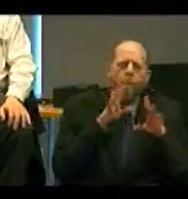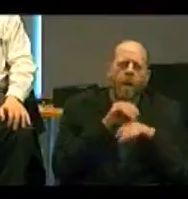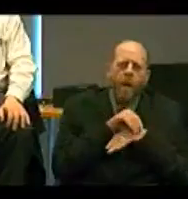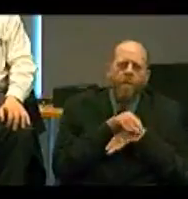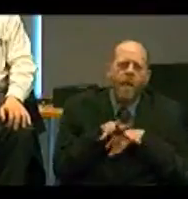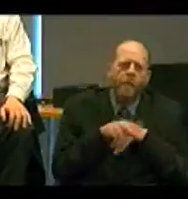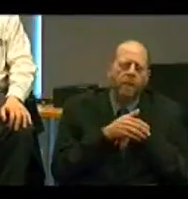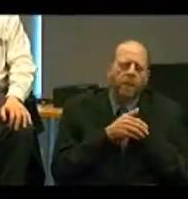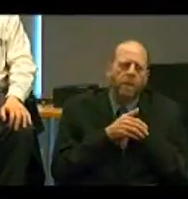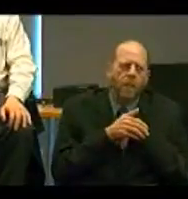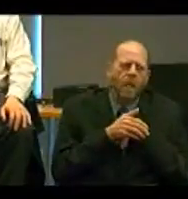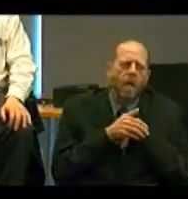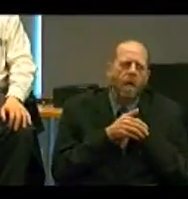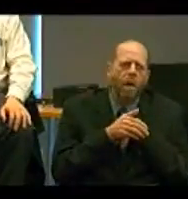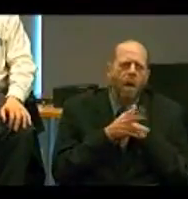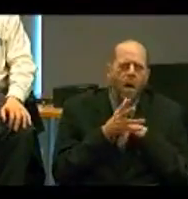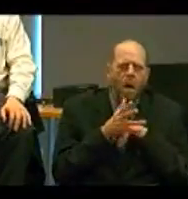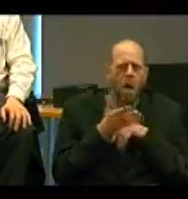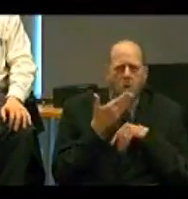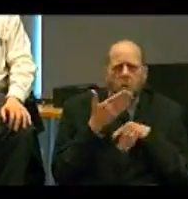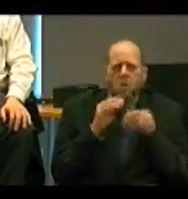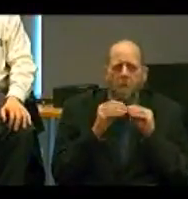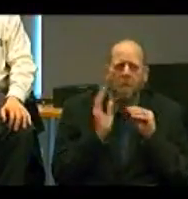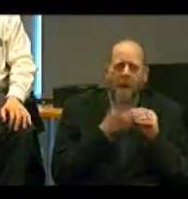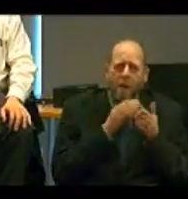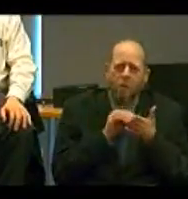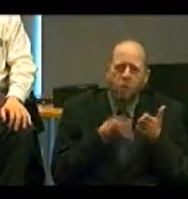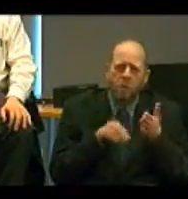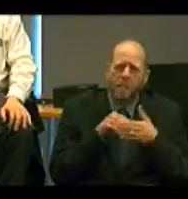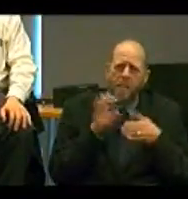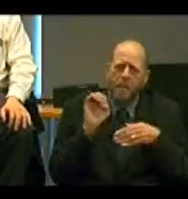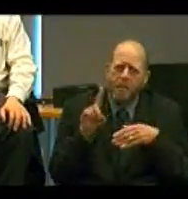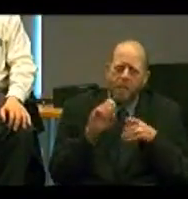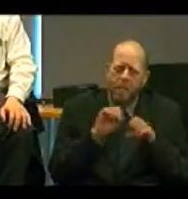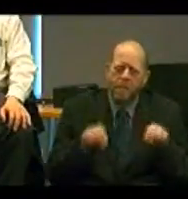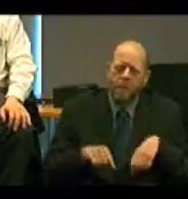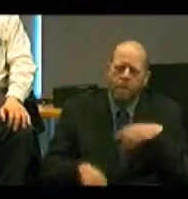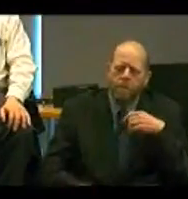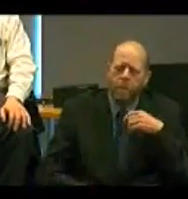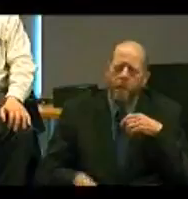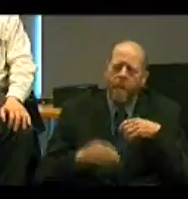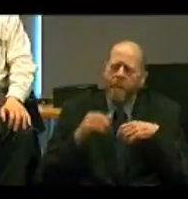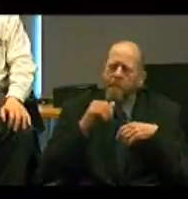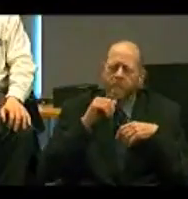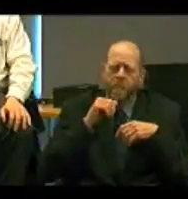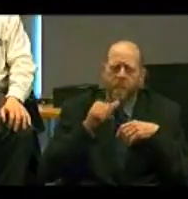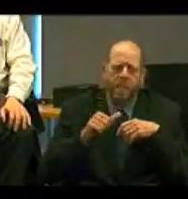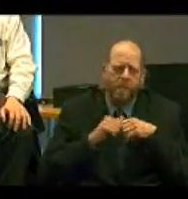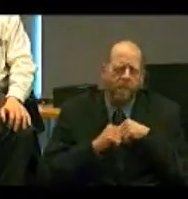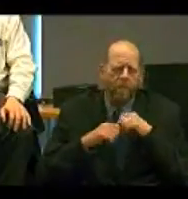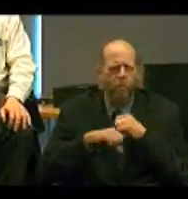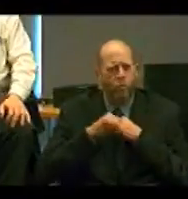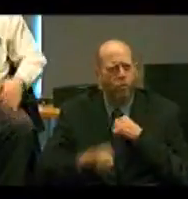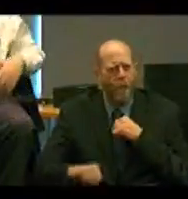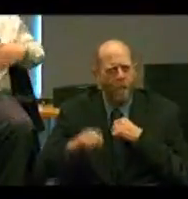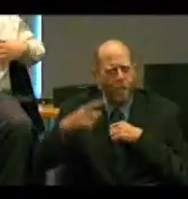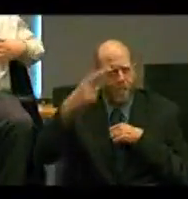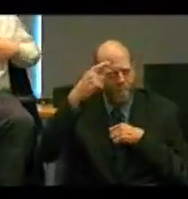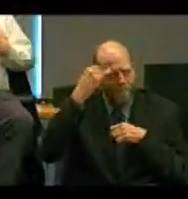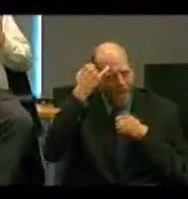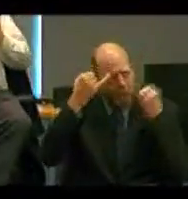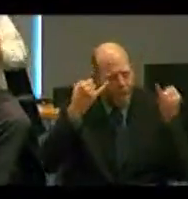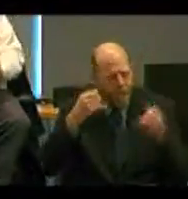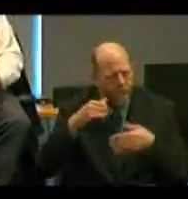fair number of our students in our educational system. And I think it doesn't strain the imagination to think